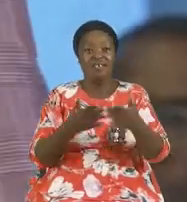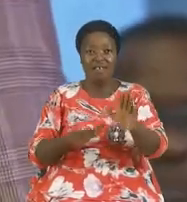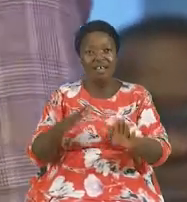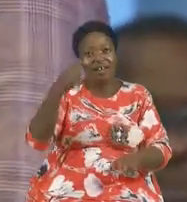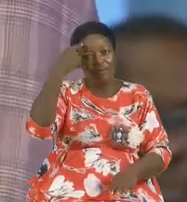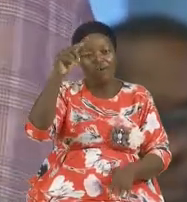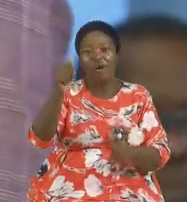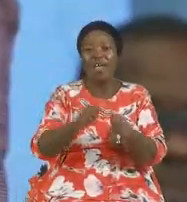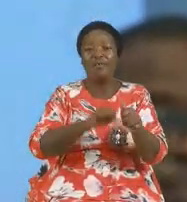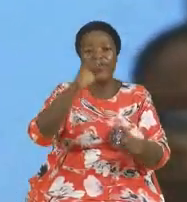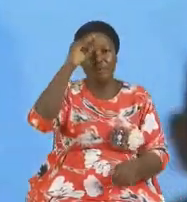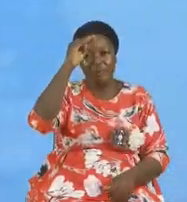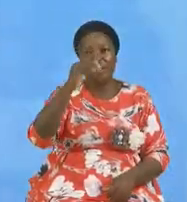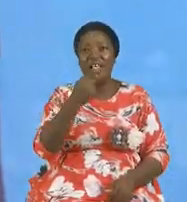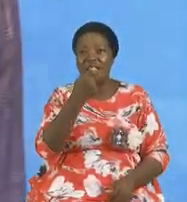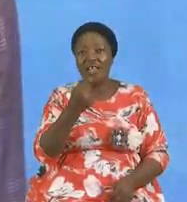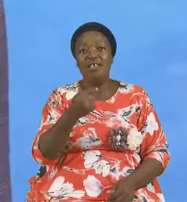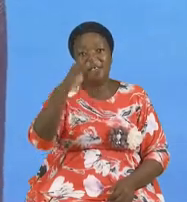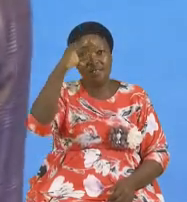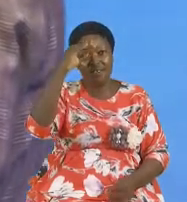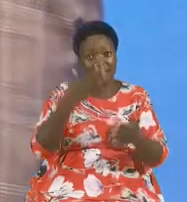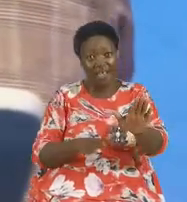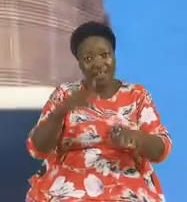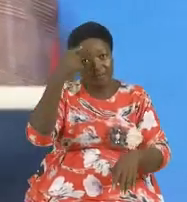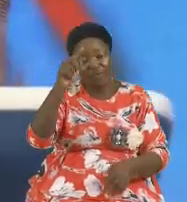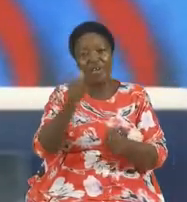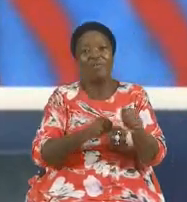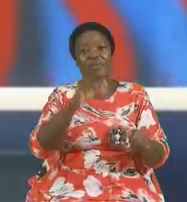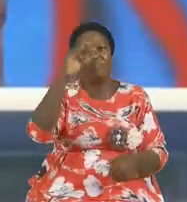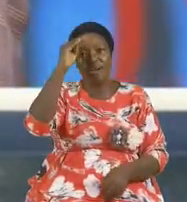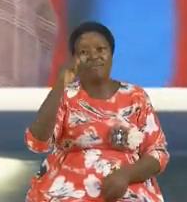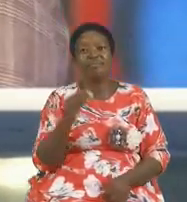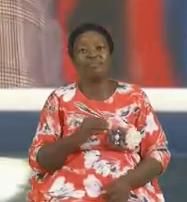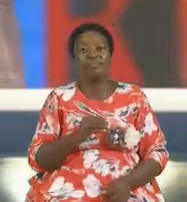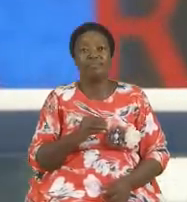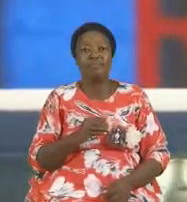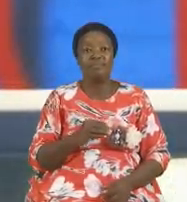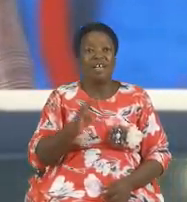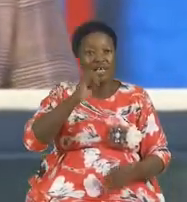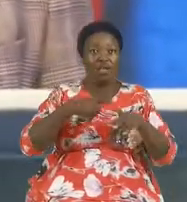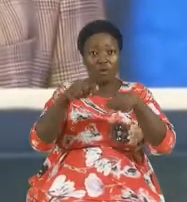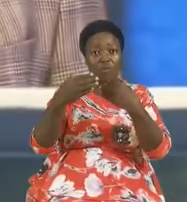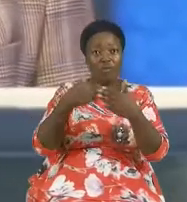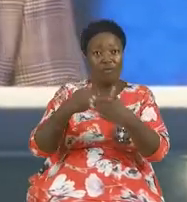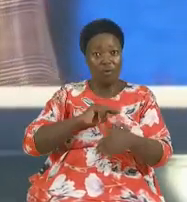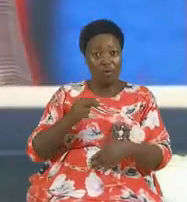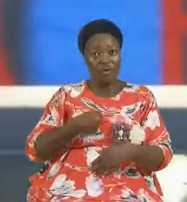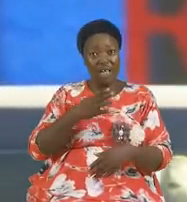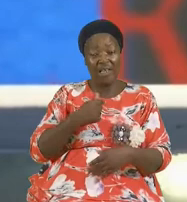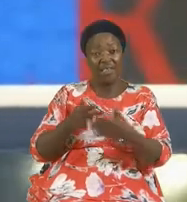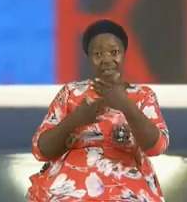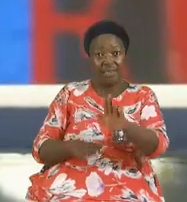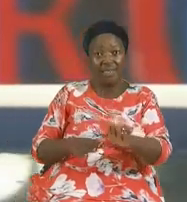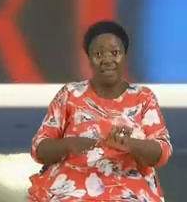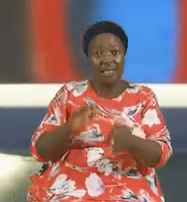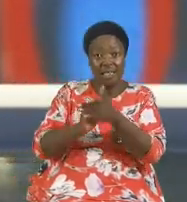of God, it should taste death for every man. Taste death for every